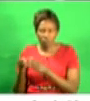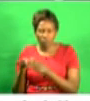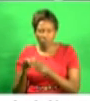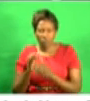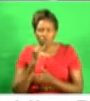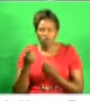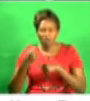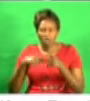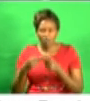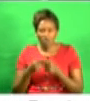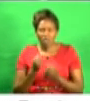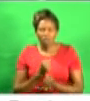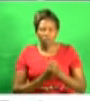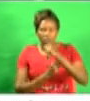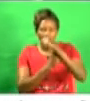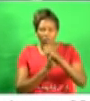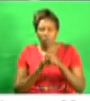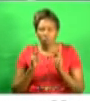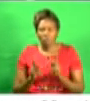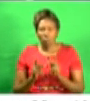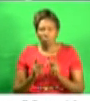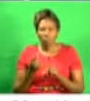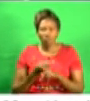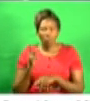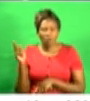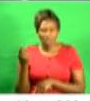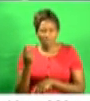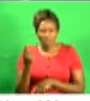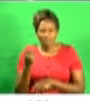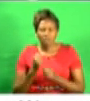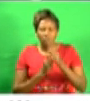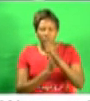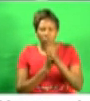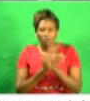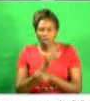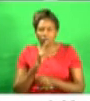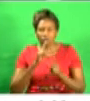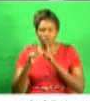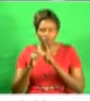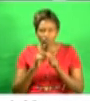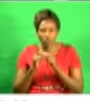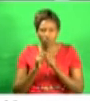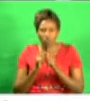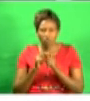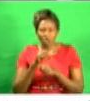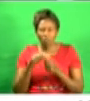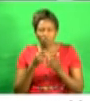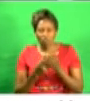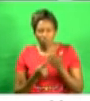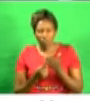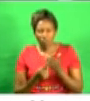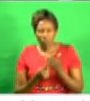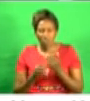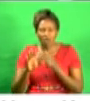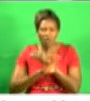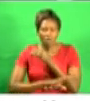to come here and support the people of Kenya, support and talk with the political actors of the